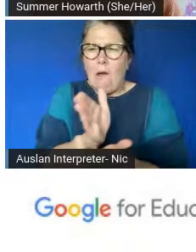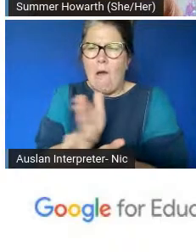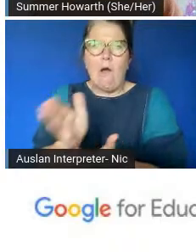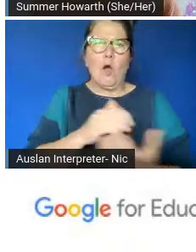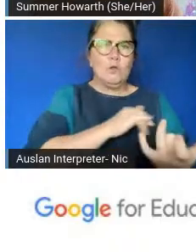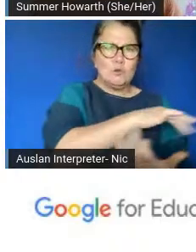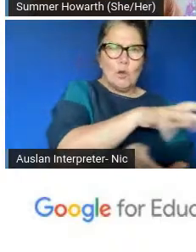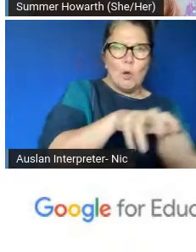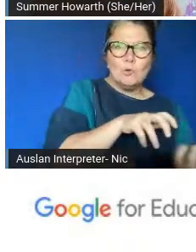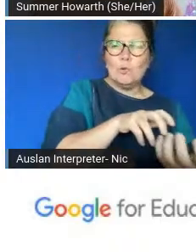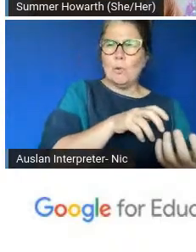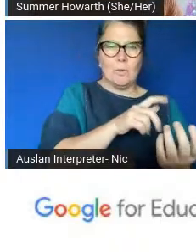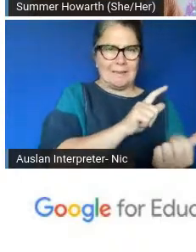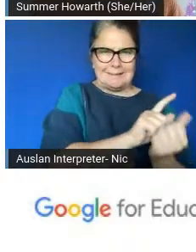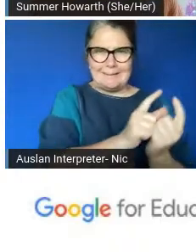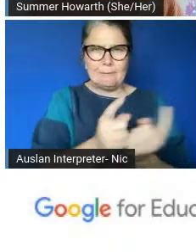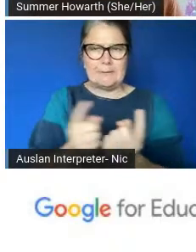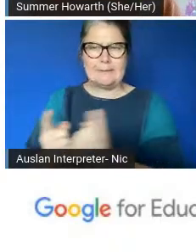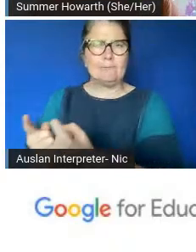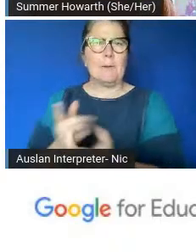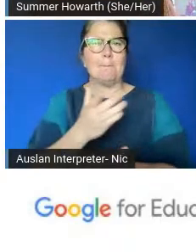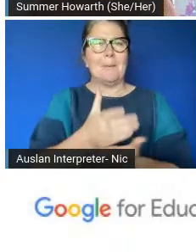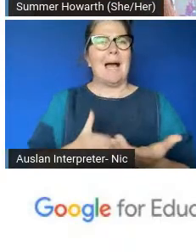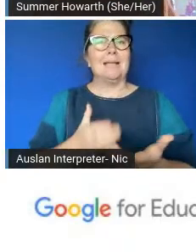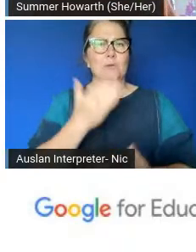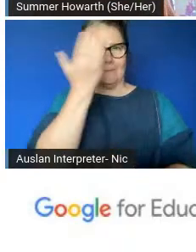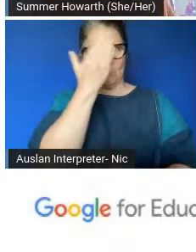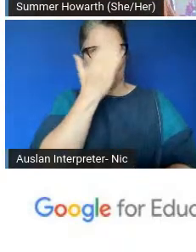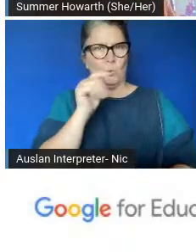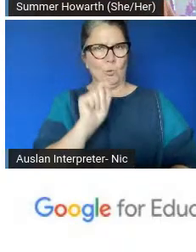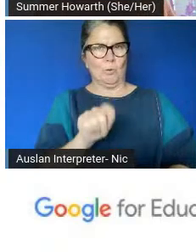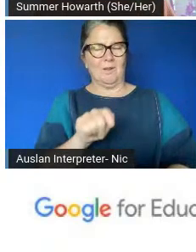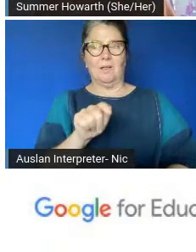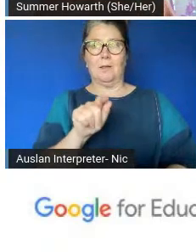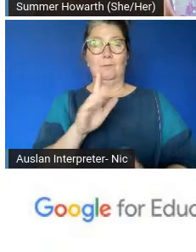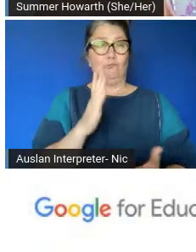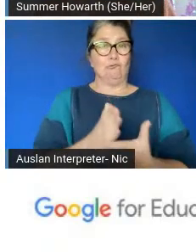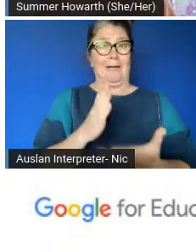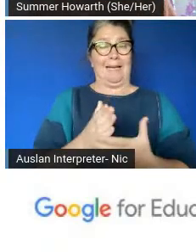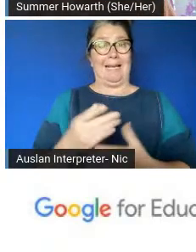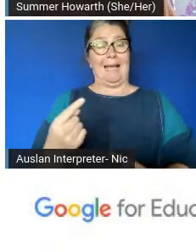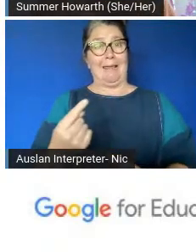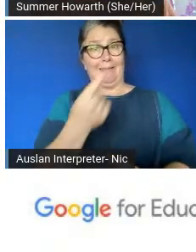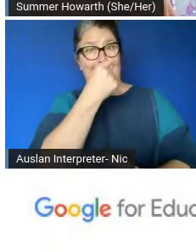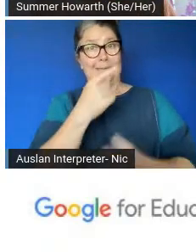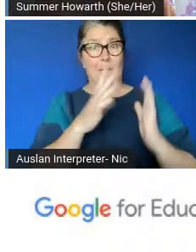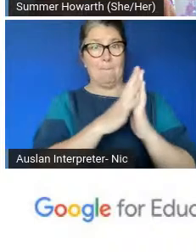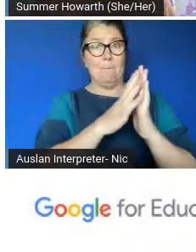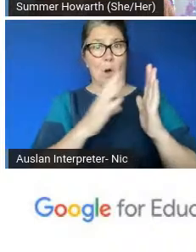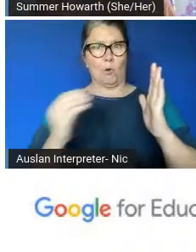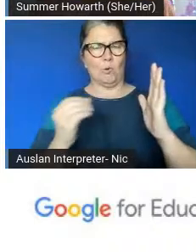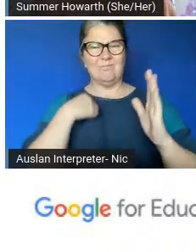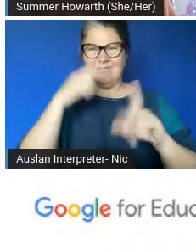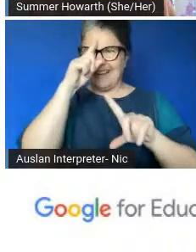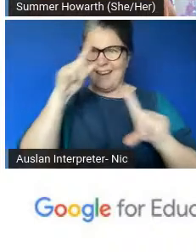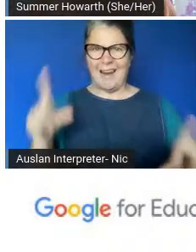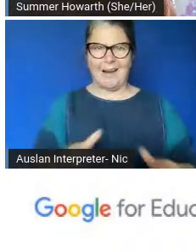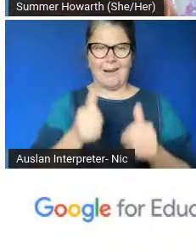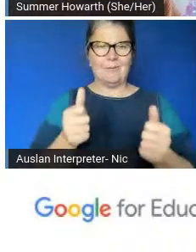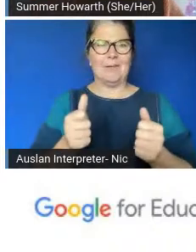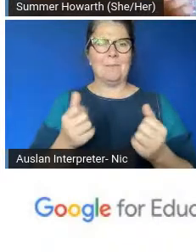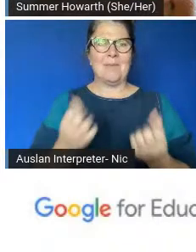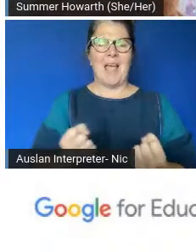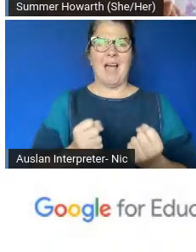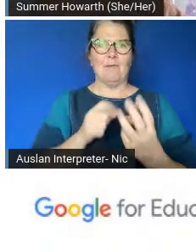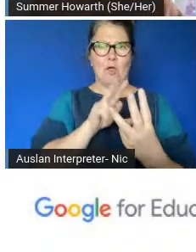well. So we would welcome your comments there. But what I really love about this model, Chris, is we've got those sort of three components: voice, choice,